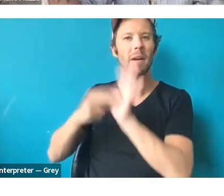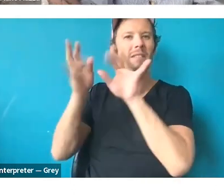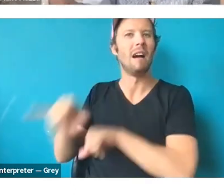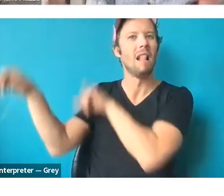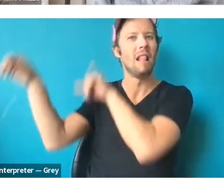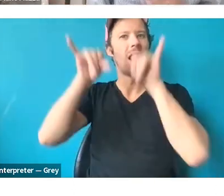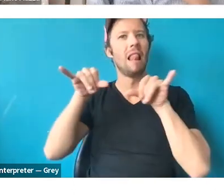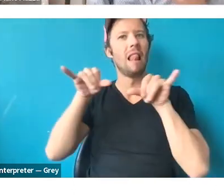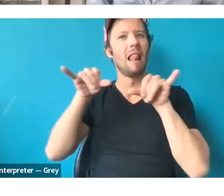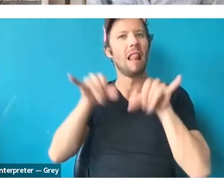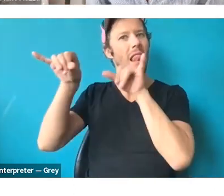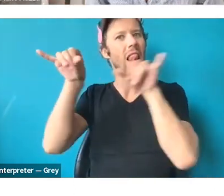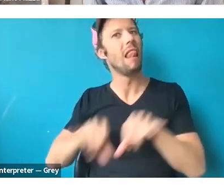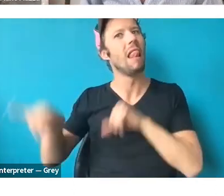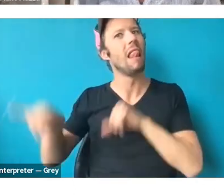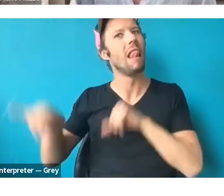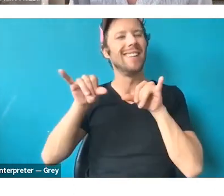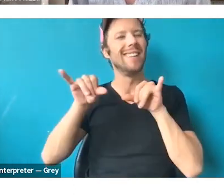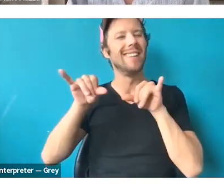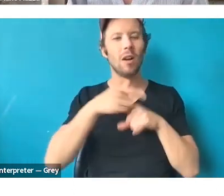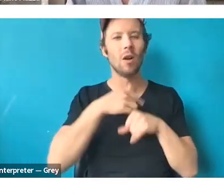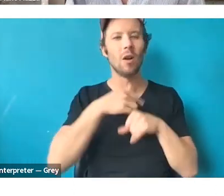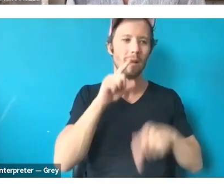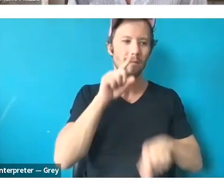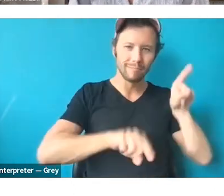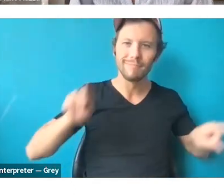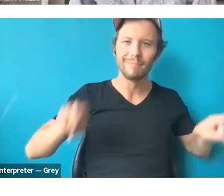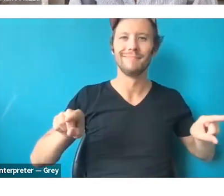want to apply the same scaling principles to natural dyes.